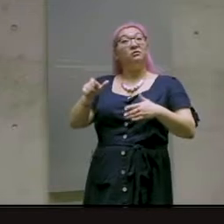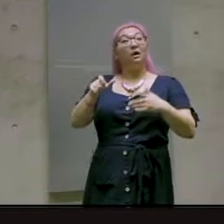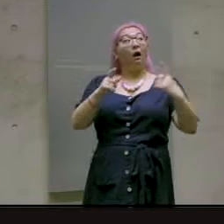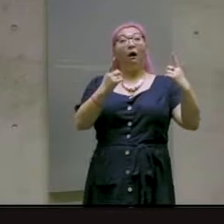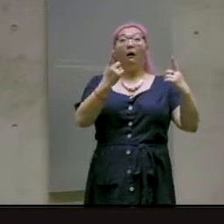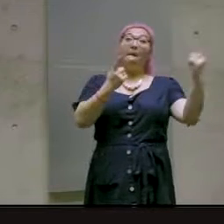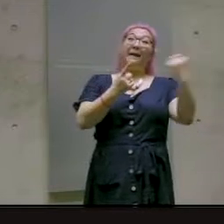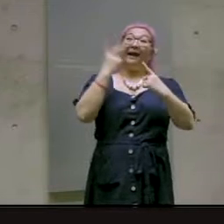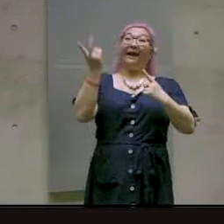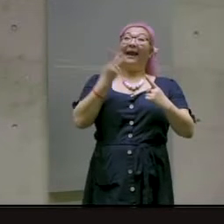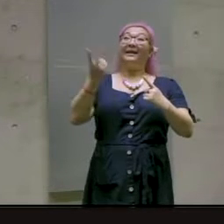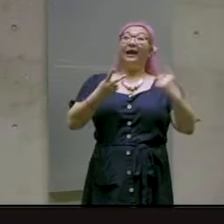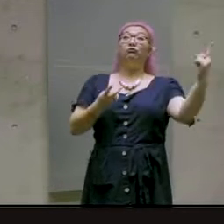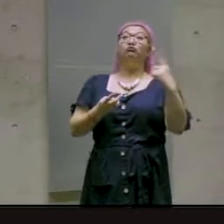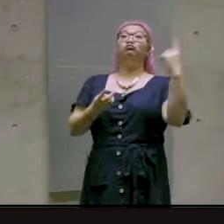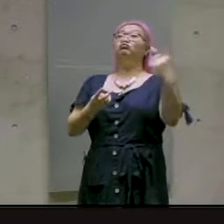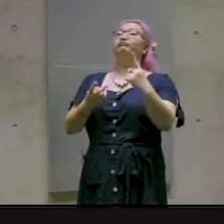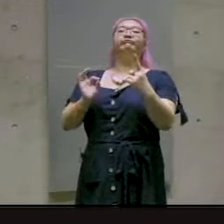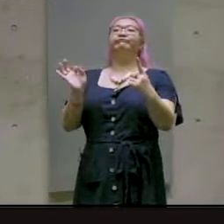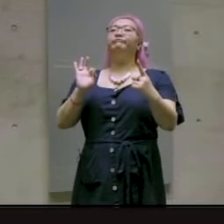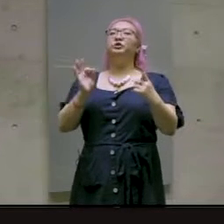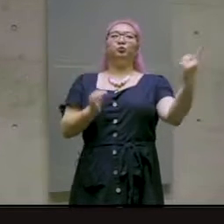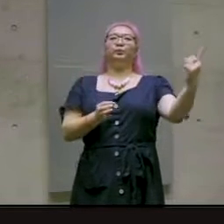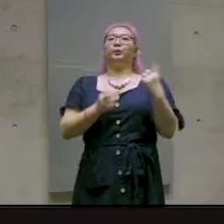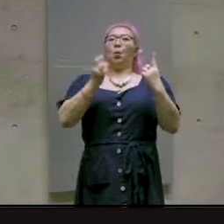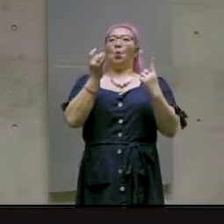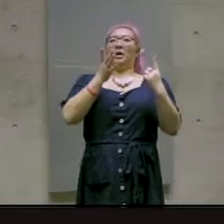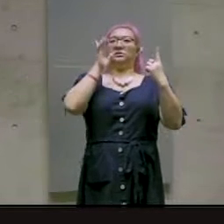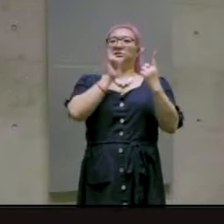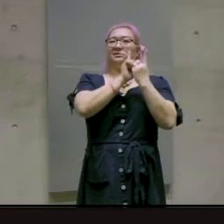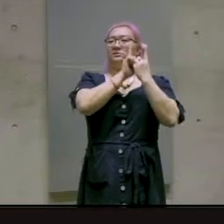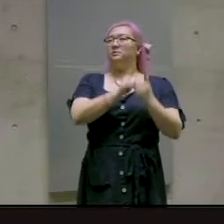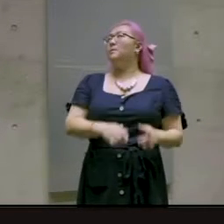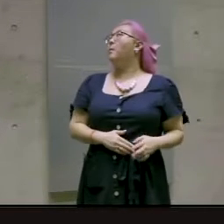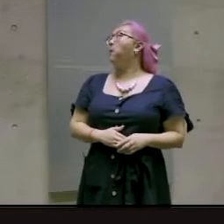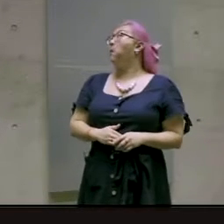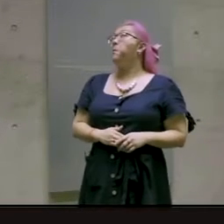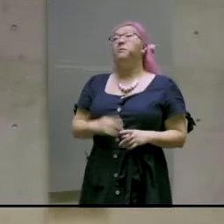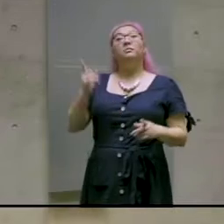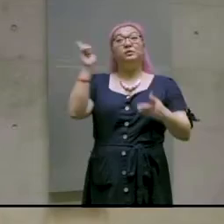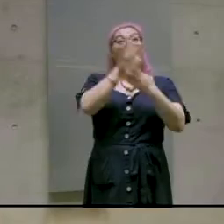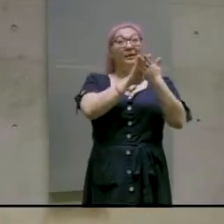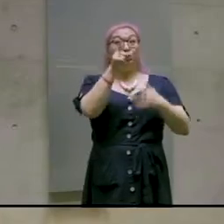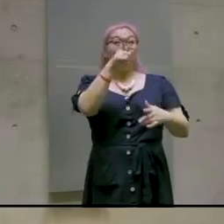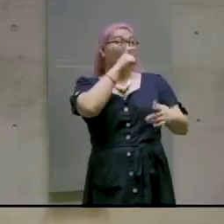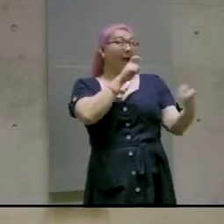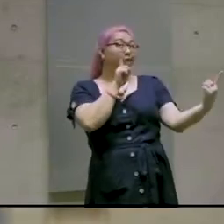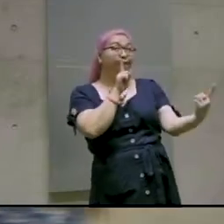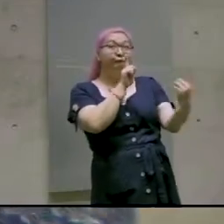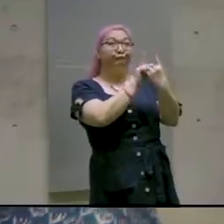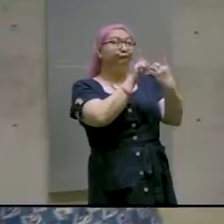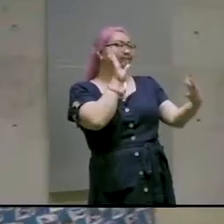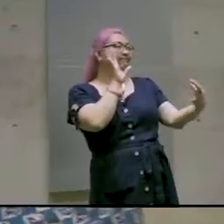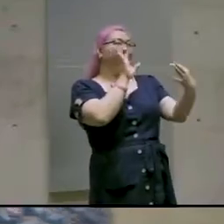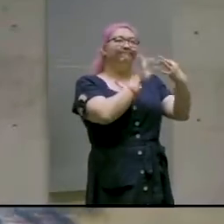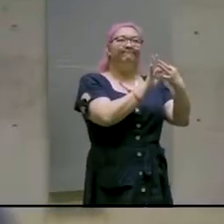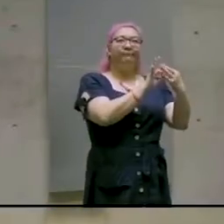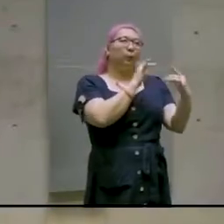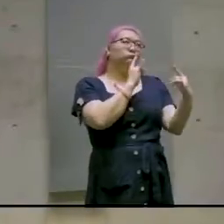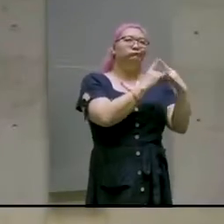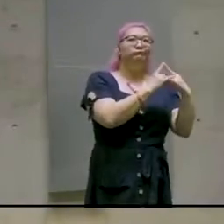sets expectations that this character might be briefly attainable, but ultimately isn't a long-term opportunity or a long-term kind of relationship for the